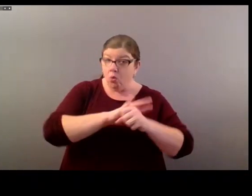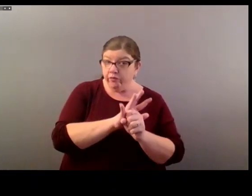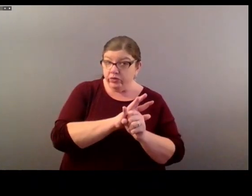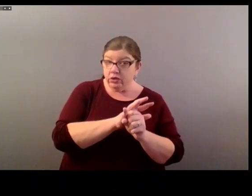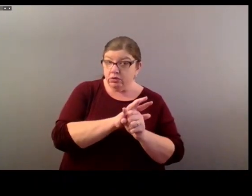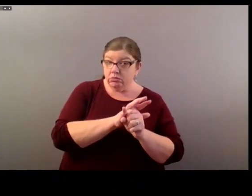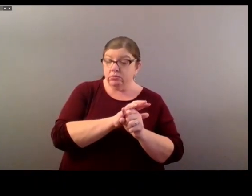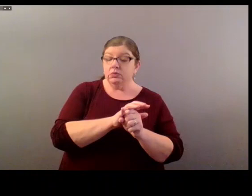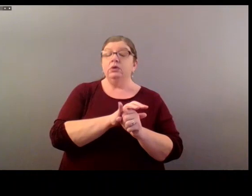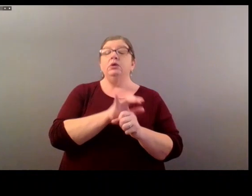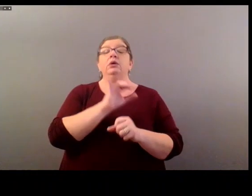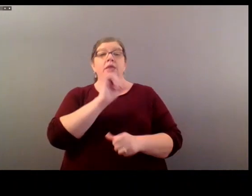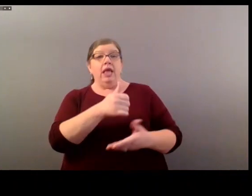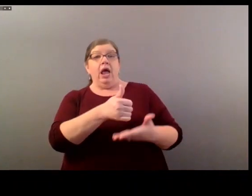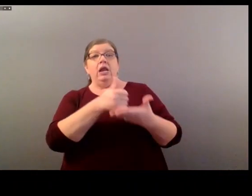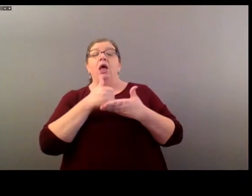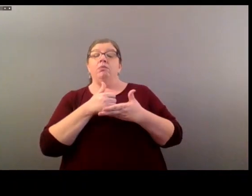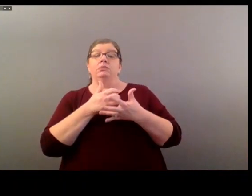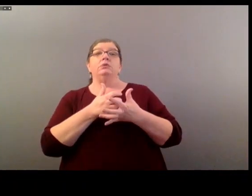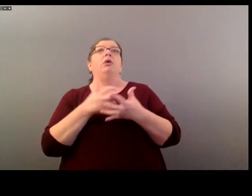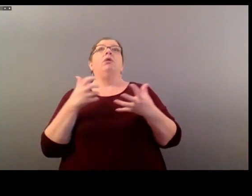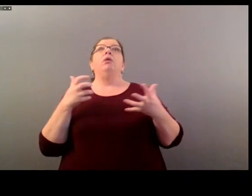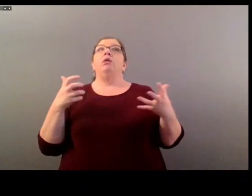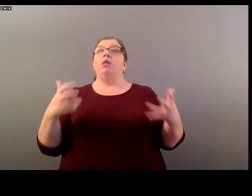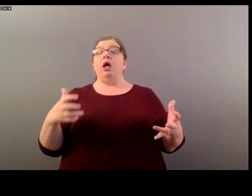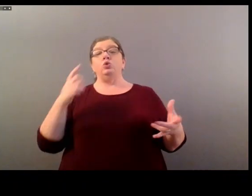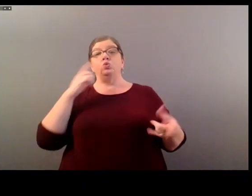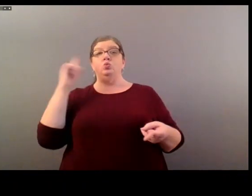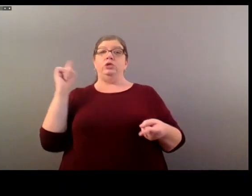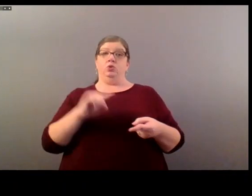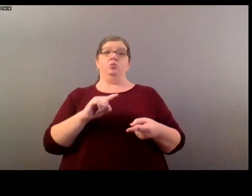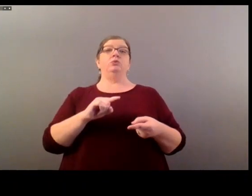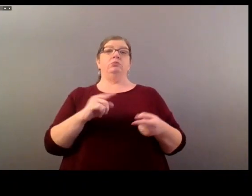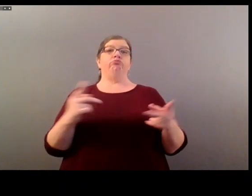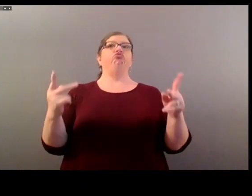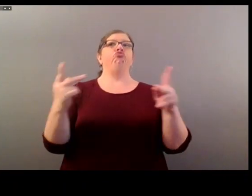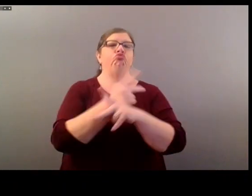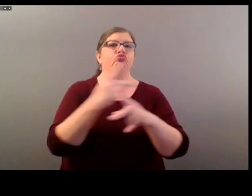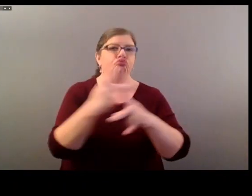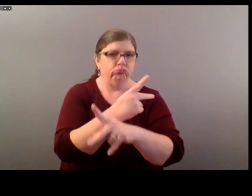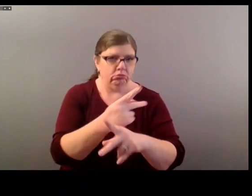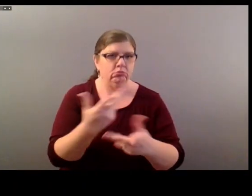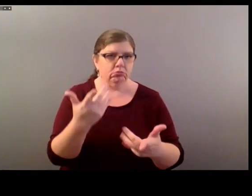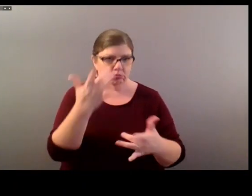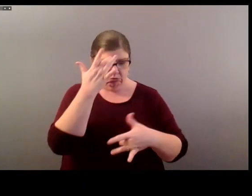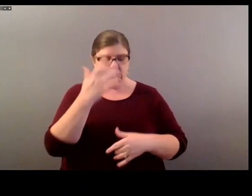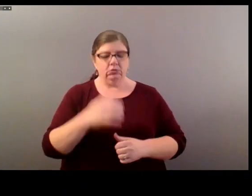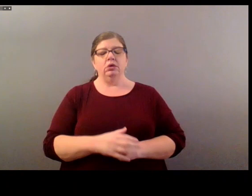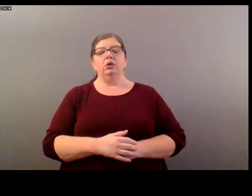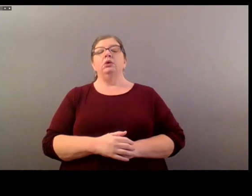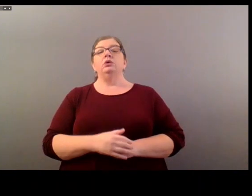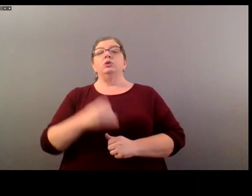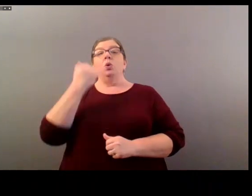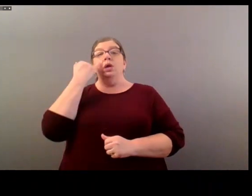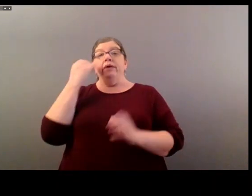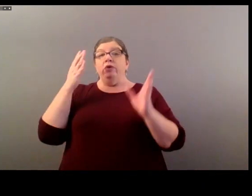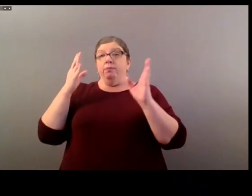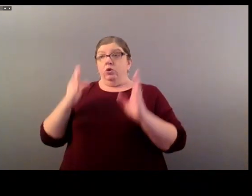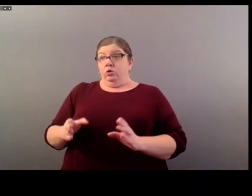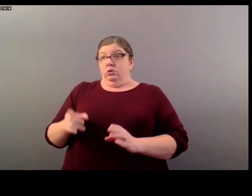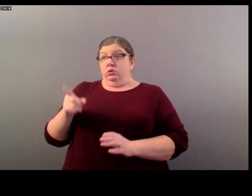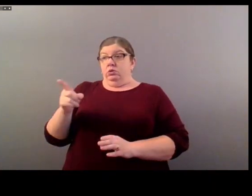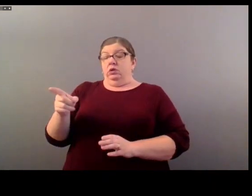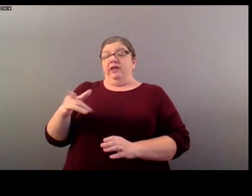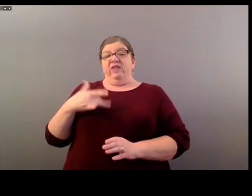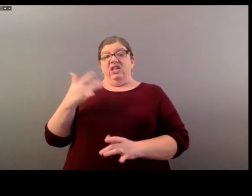helps significantly in reducing that. So when somebody feels